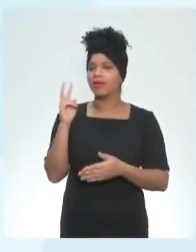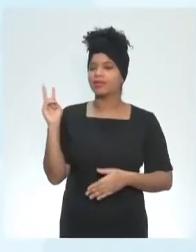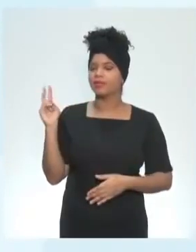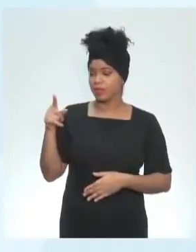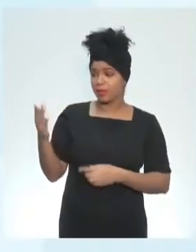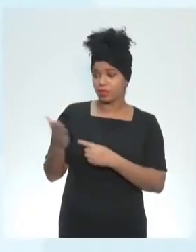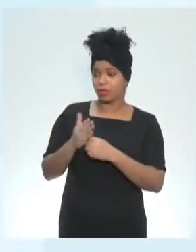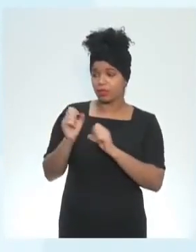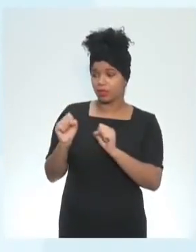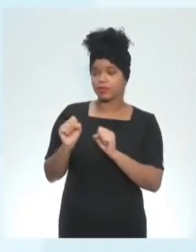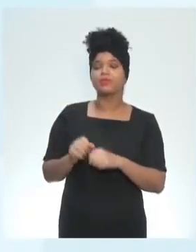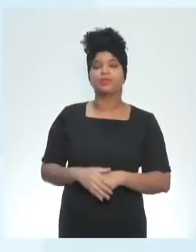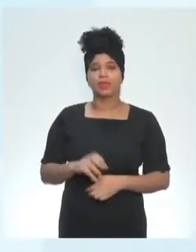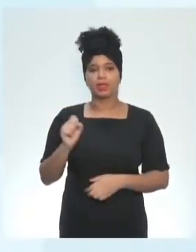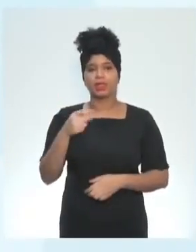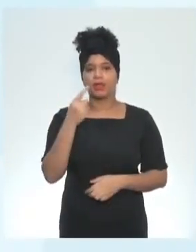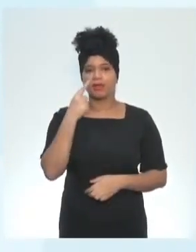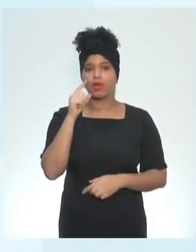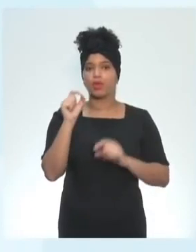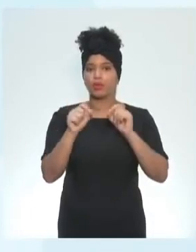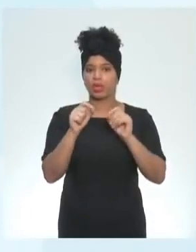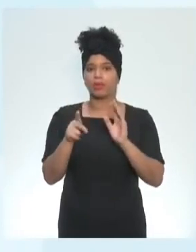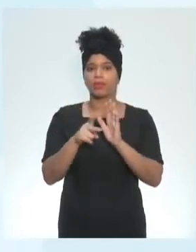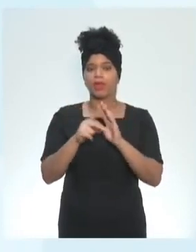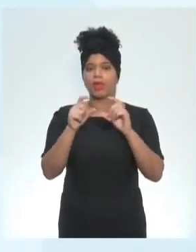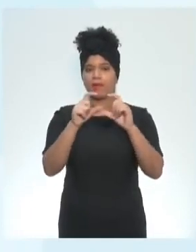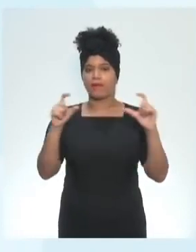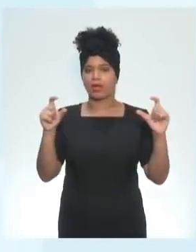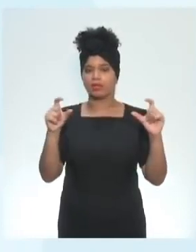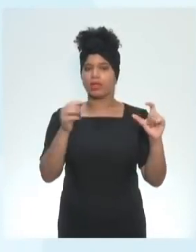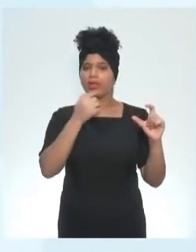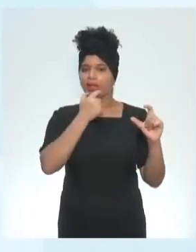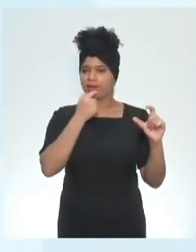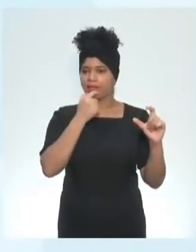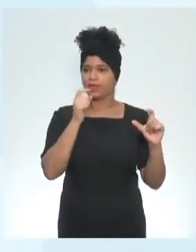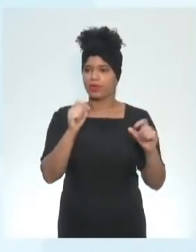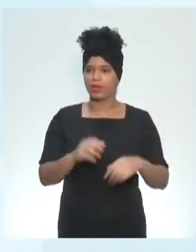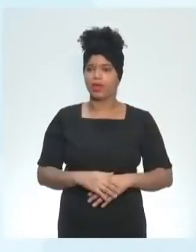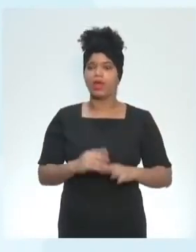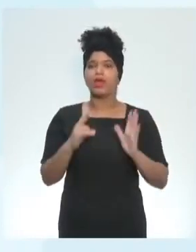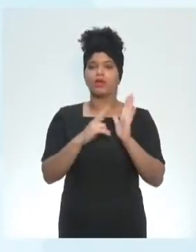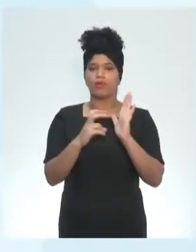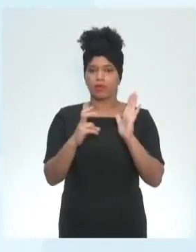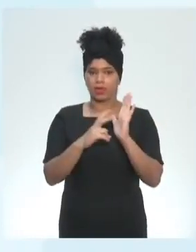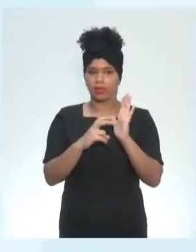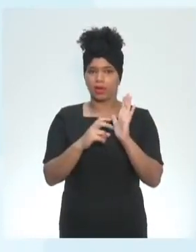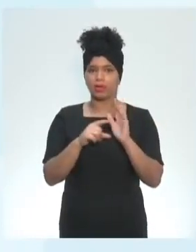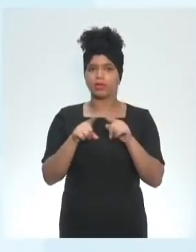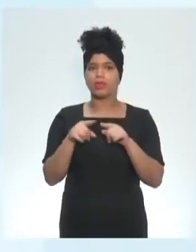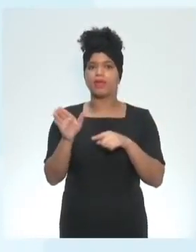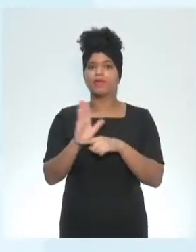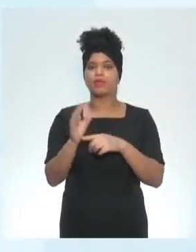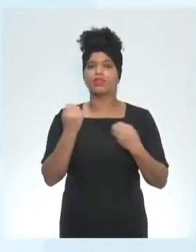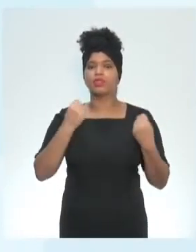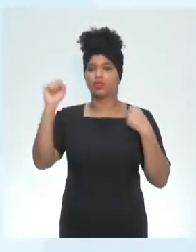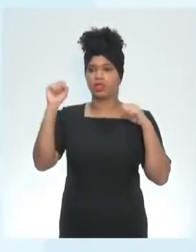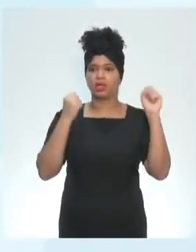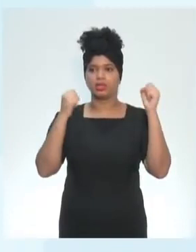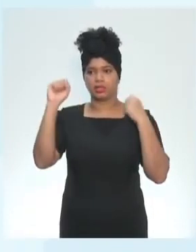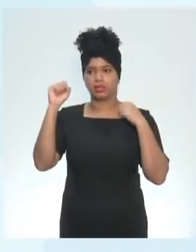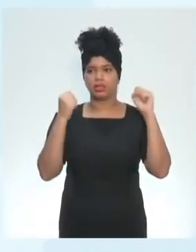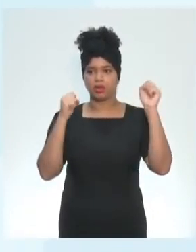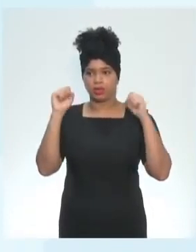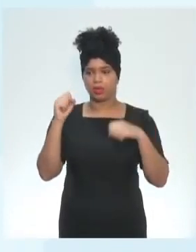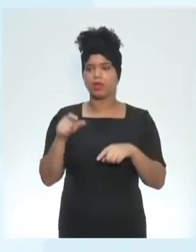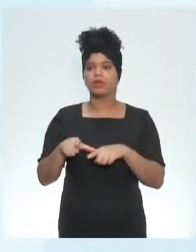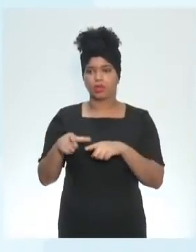help me please check list Class Richard And Fire book of related to the movie Industry na última aula nos